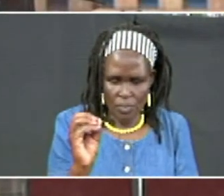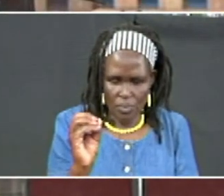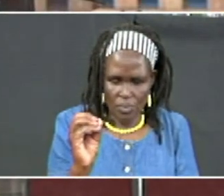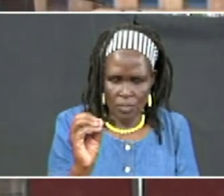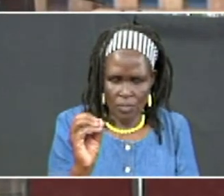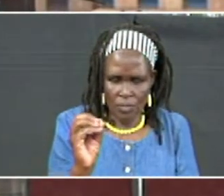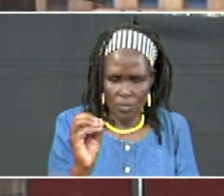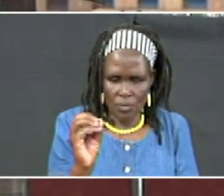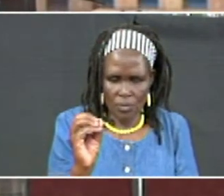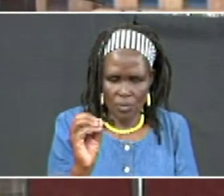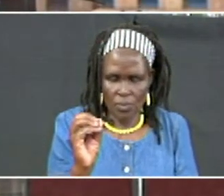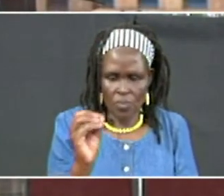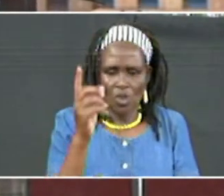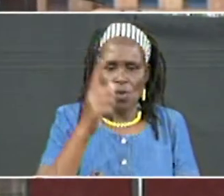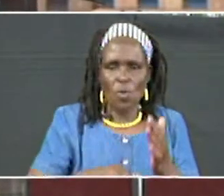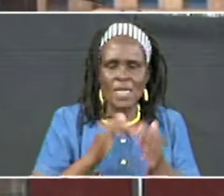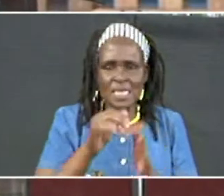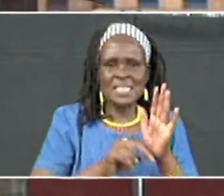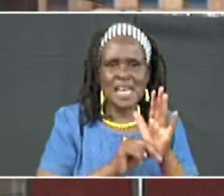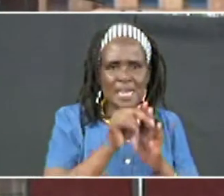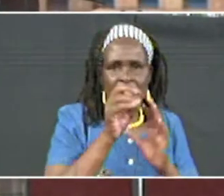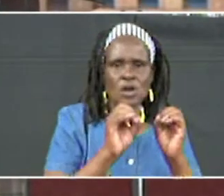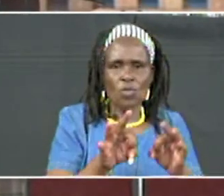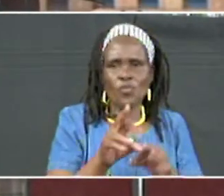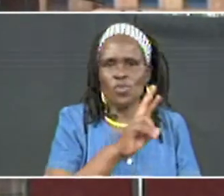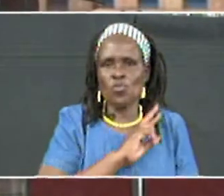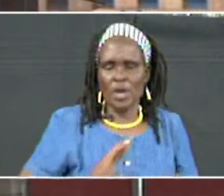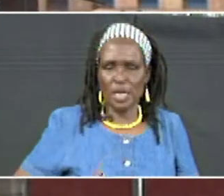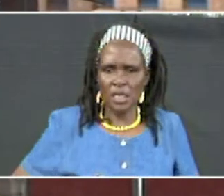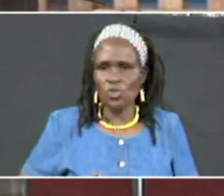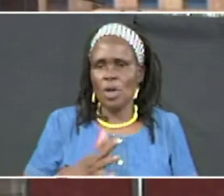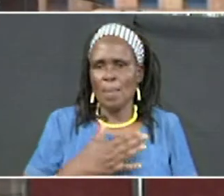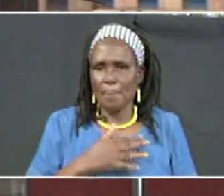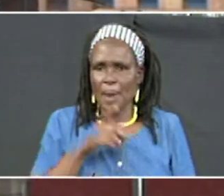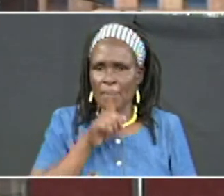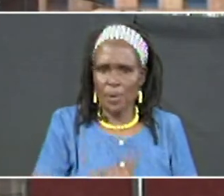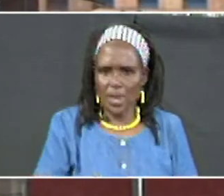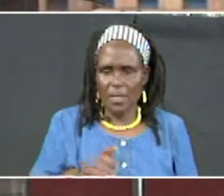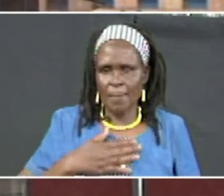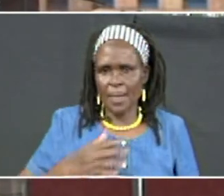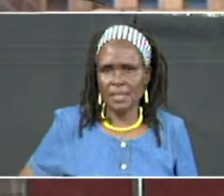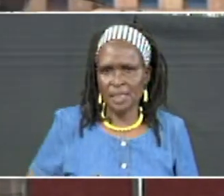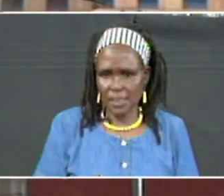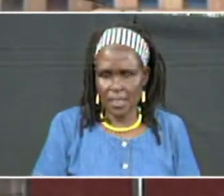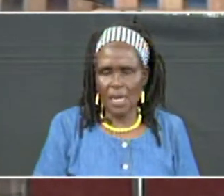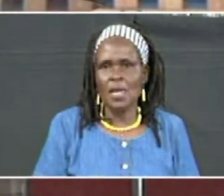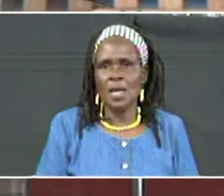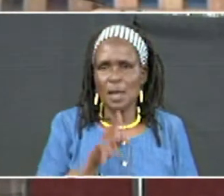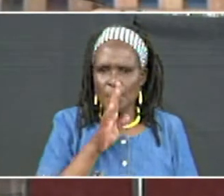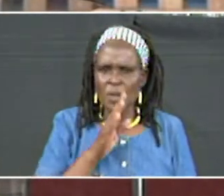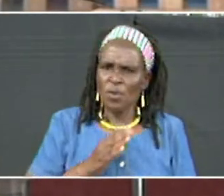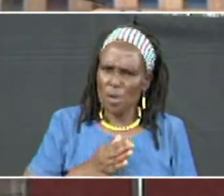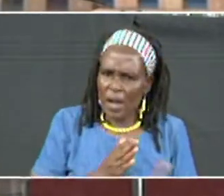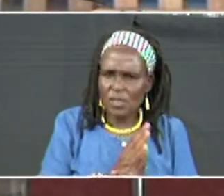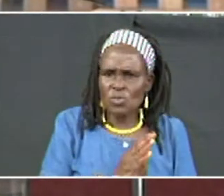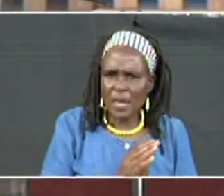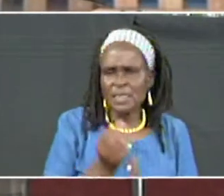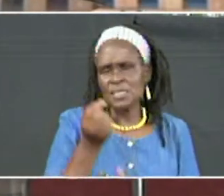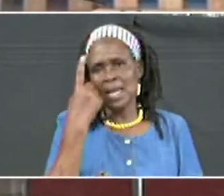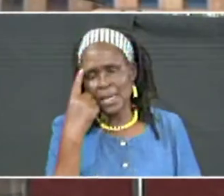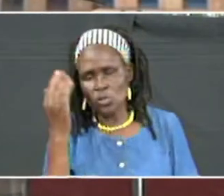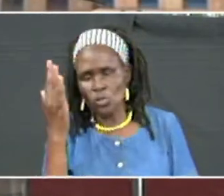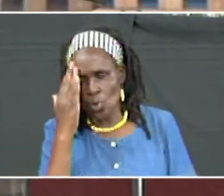What is the nature of your religion, my brother, my sister? Do you actually delight to know God's